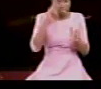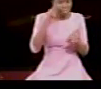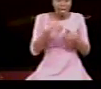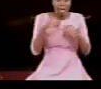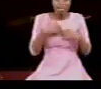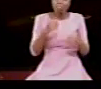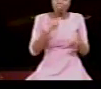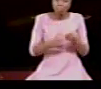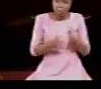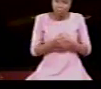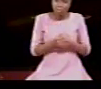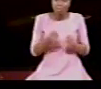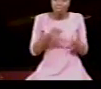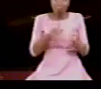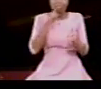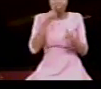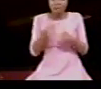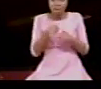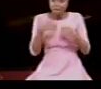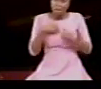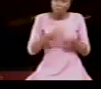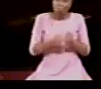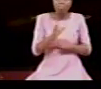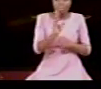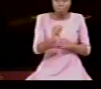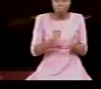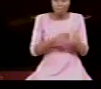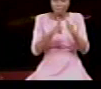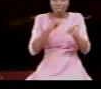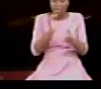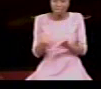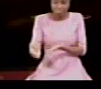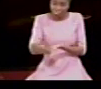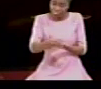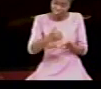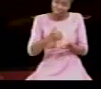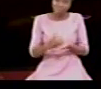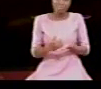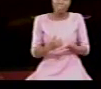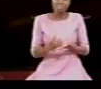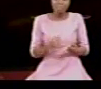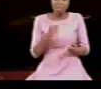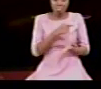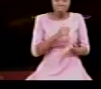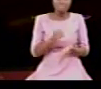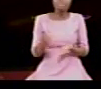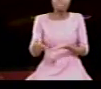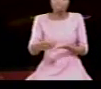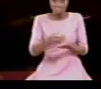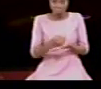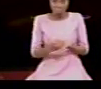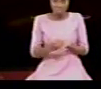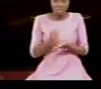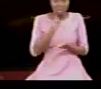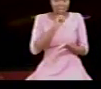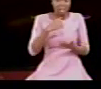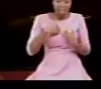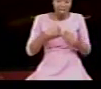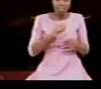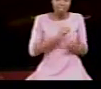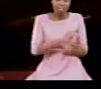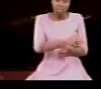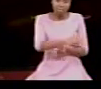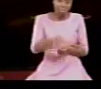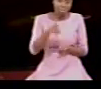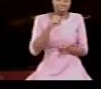no. She's reaping. He is reaping. She has sowed, which you